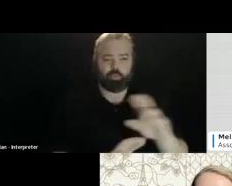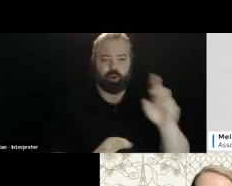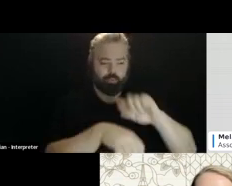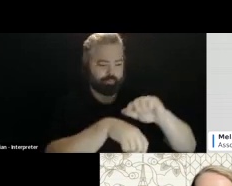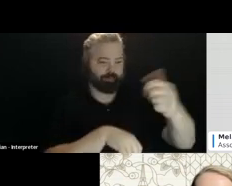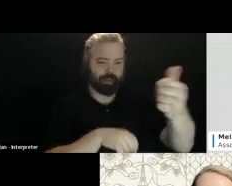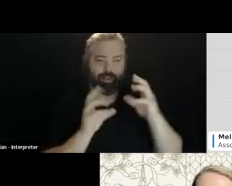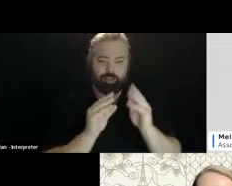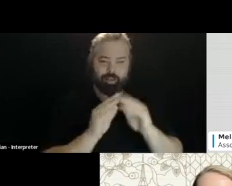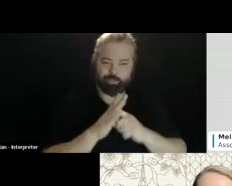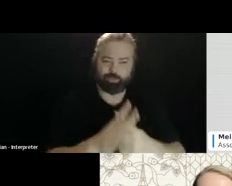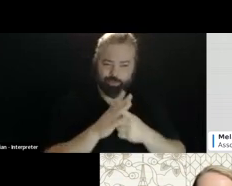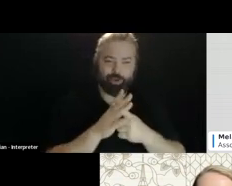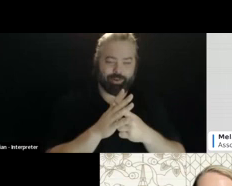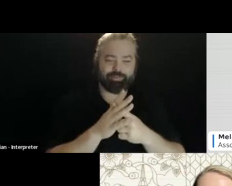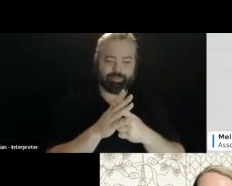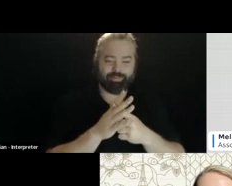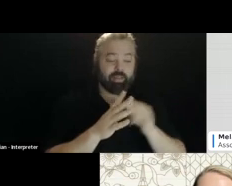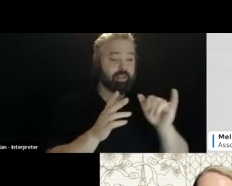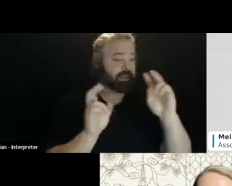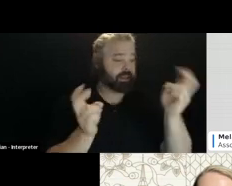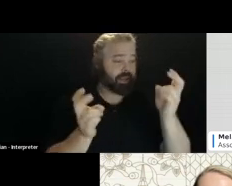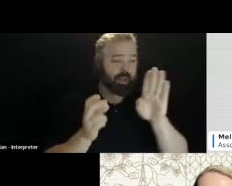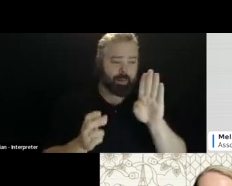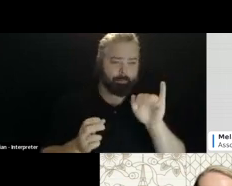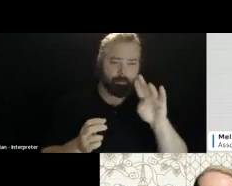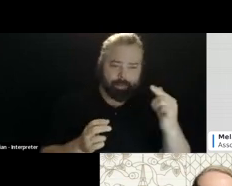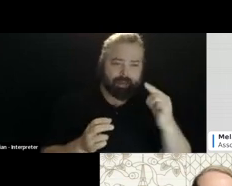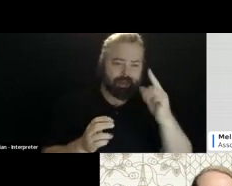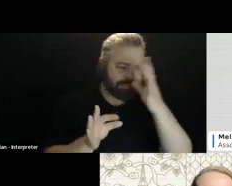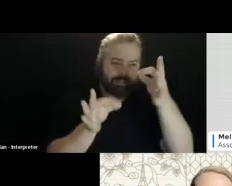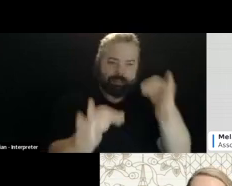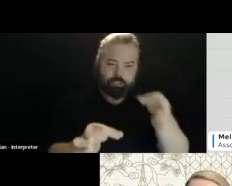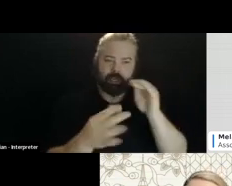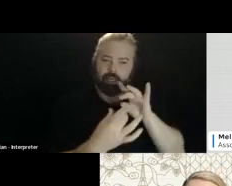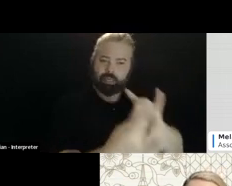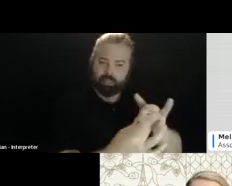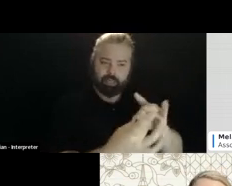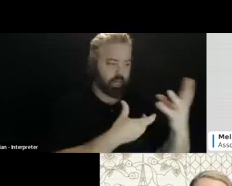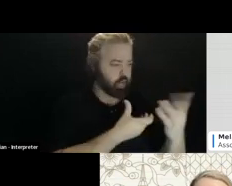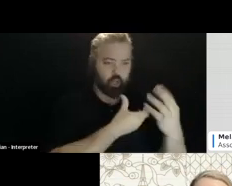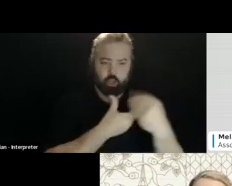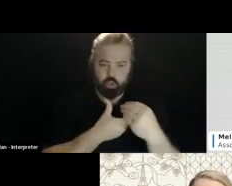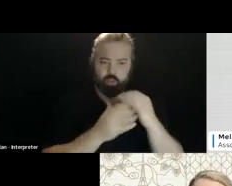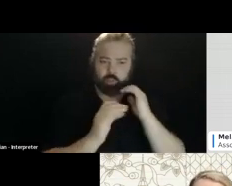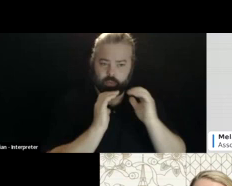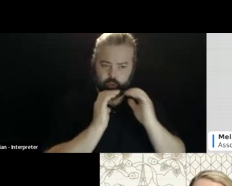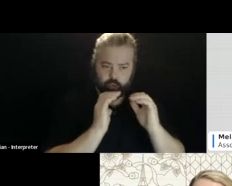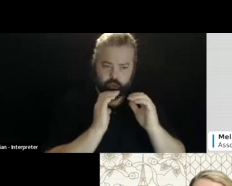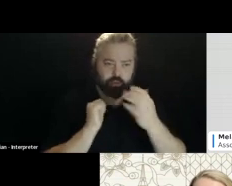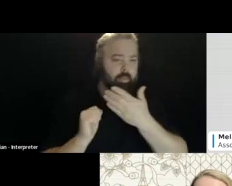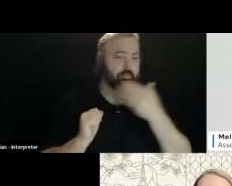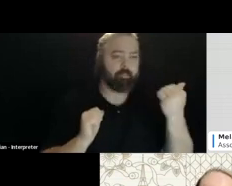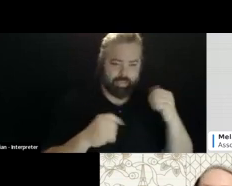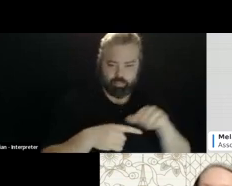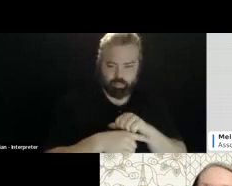here today. The session is titled Being Intentional and Connecting Inclusive Communication Best Practices.